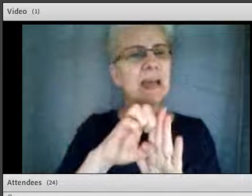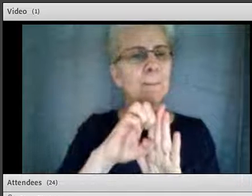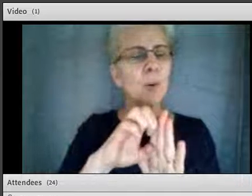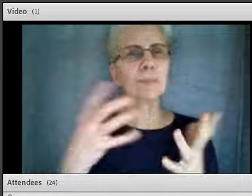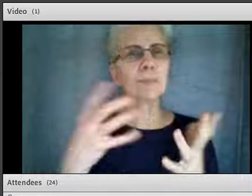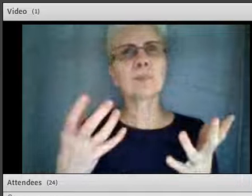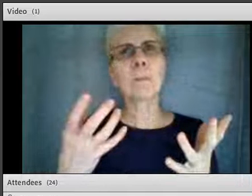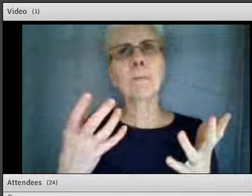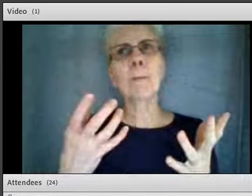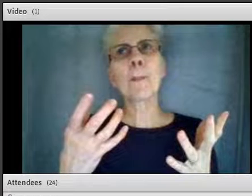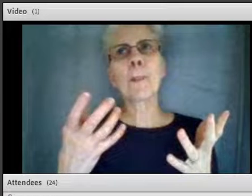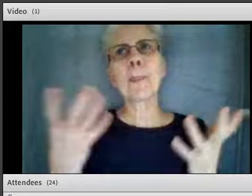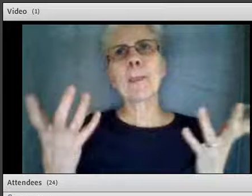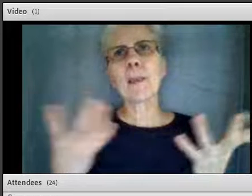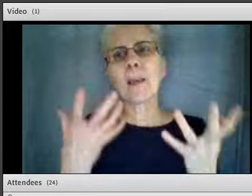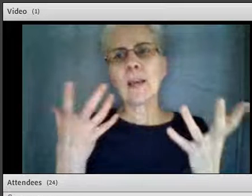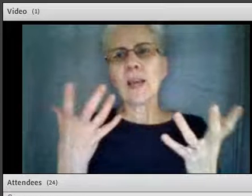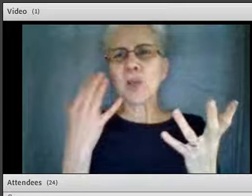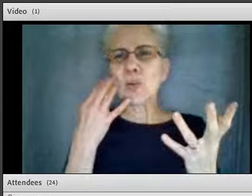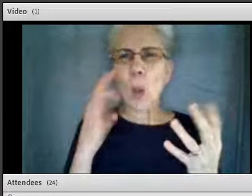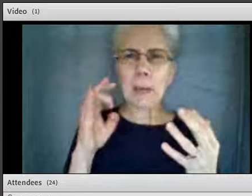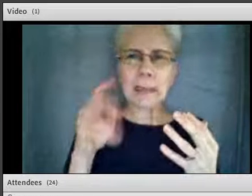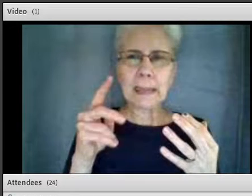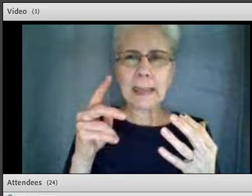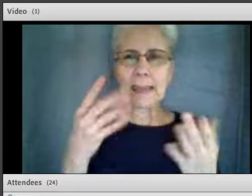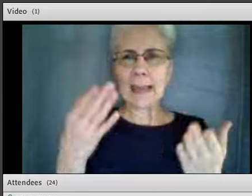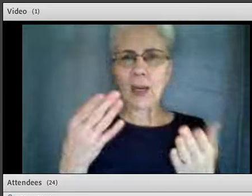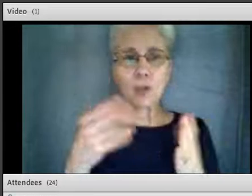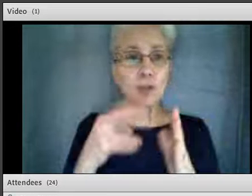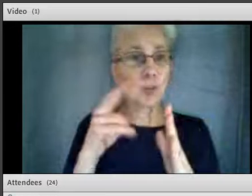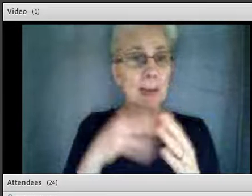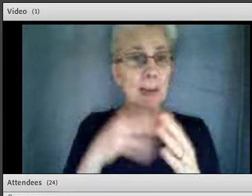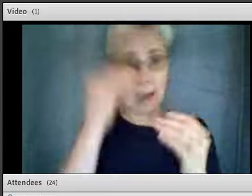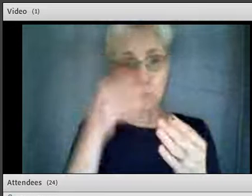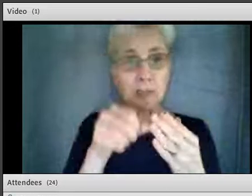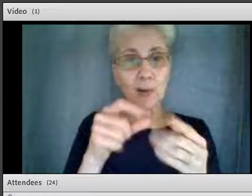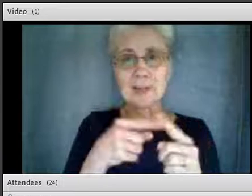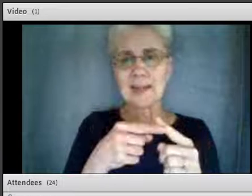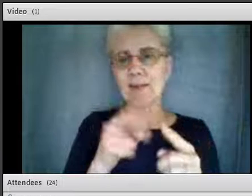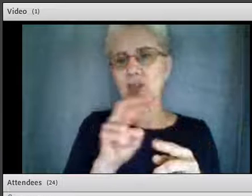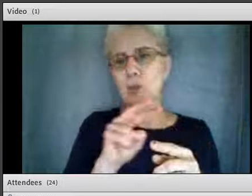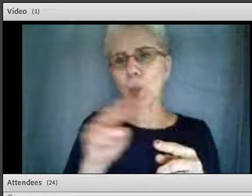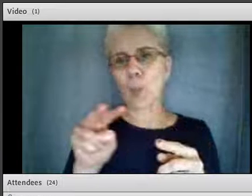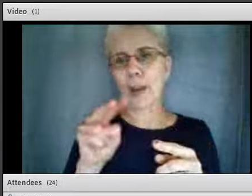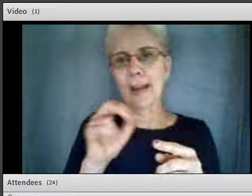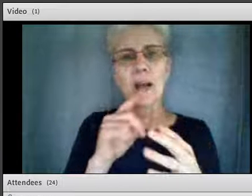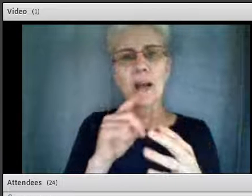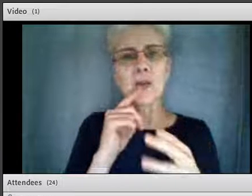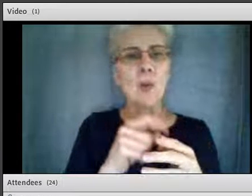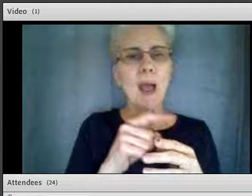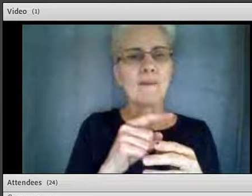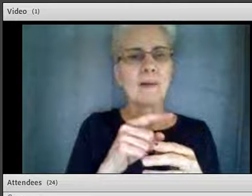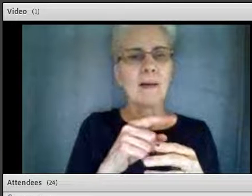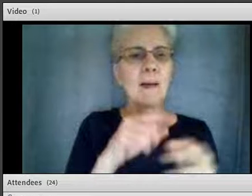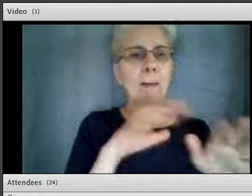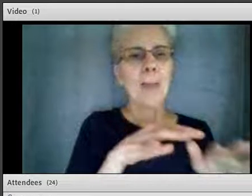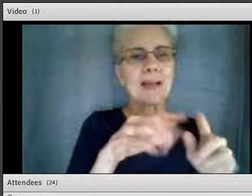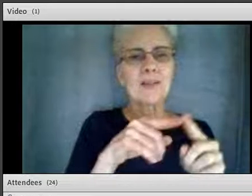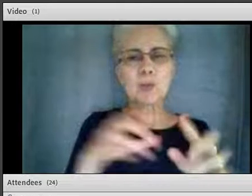click here to read our newsletter instead of just read our newsletter. You move from passive to active as well, so it's a little bit better.